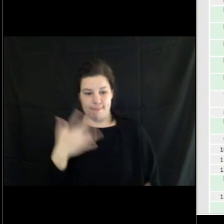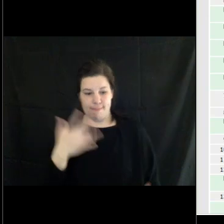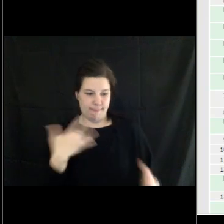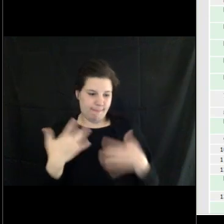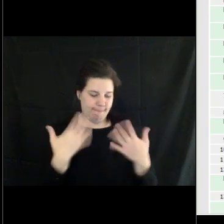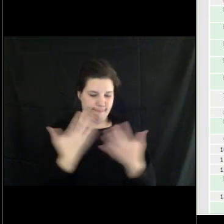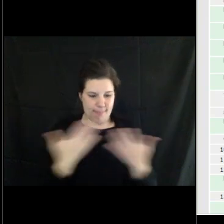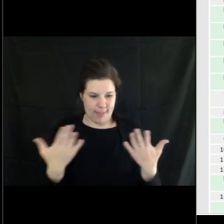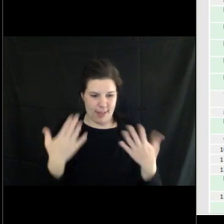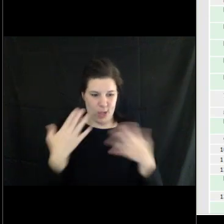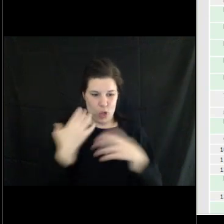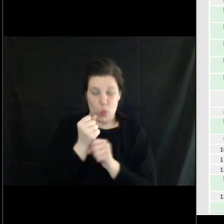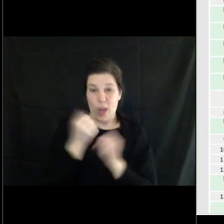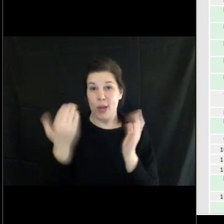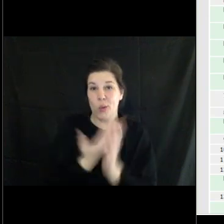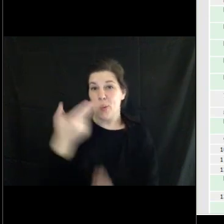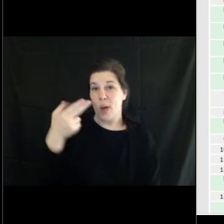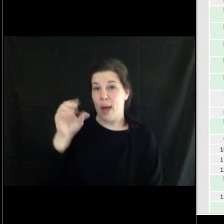or hobbies.